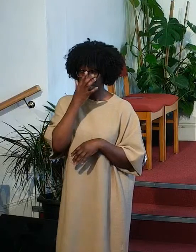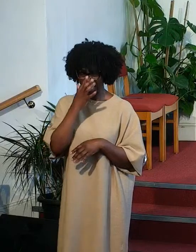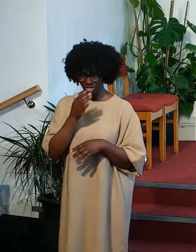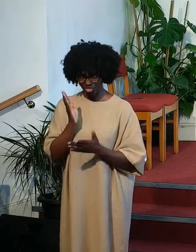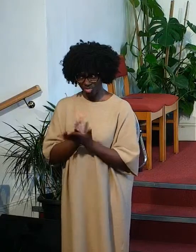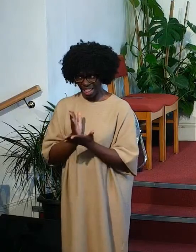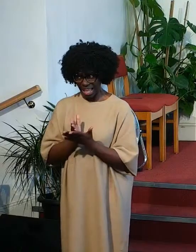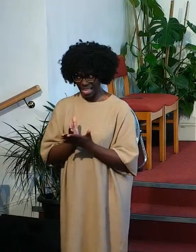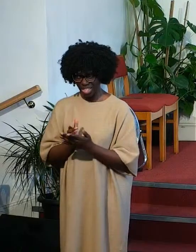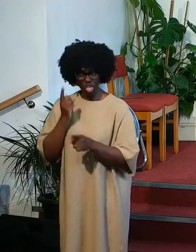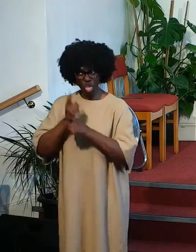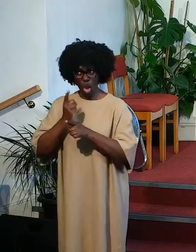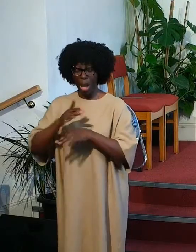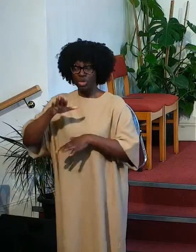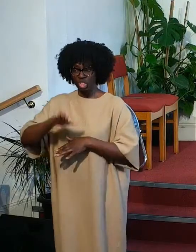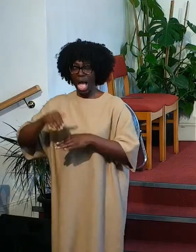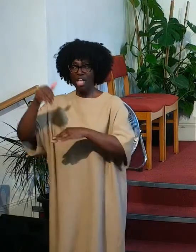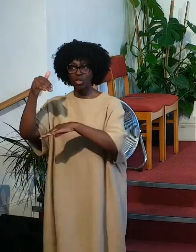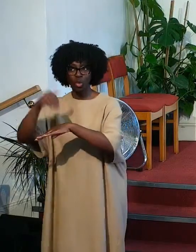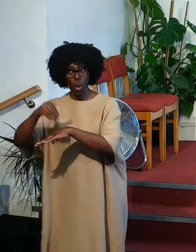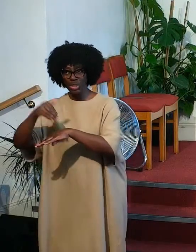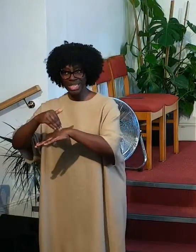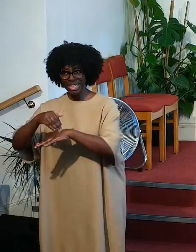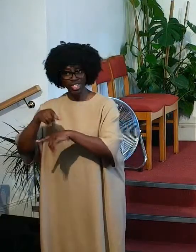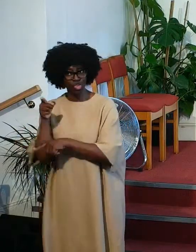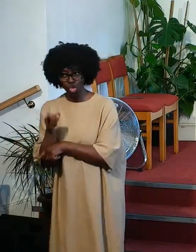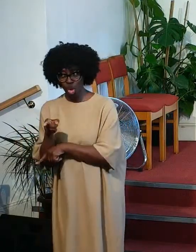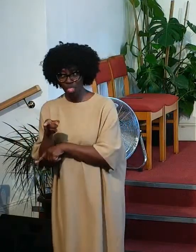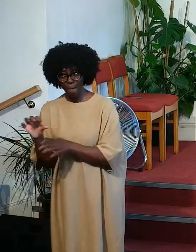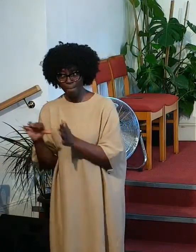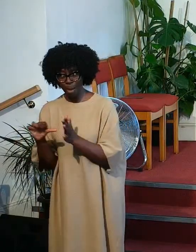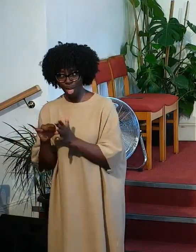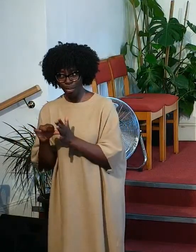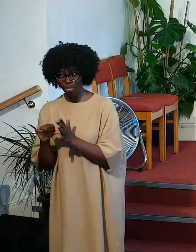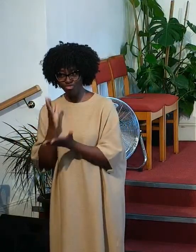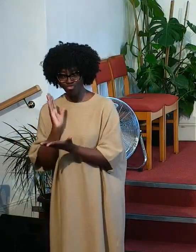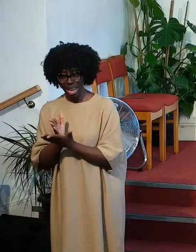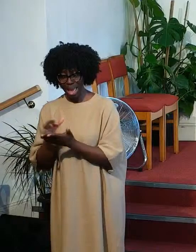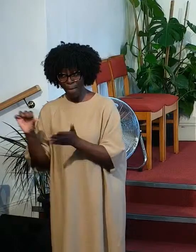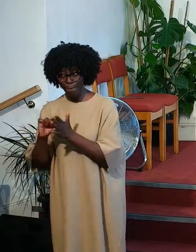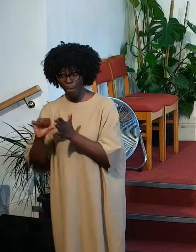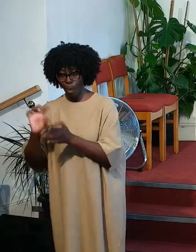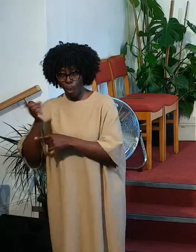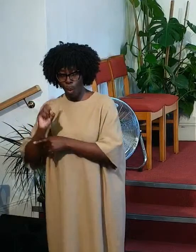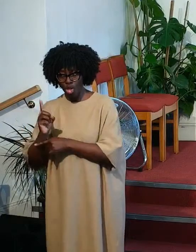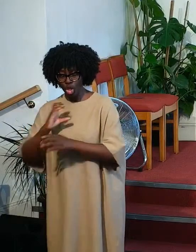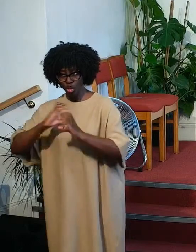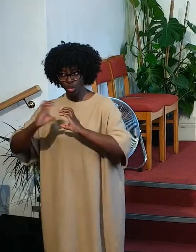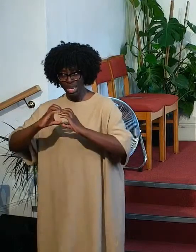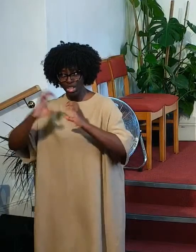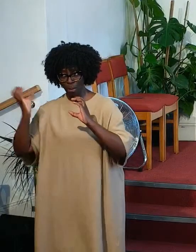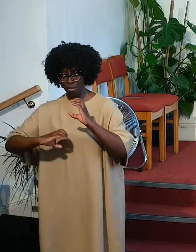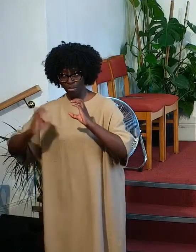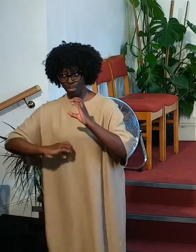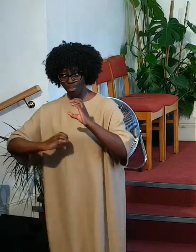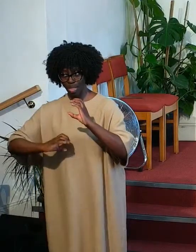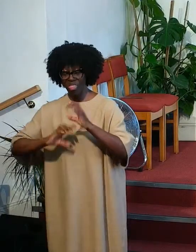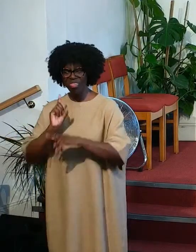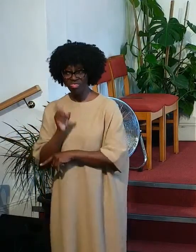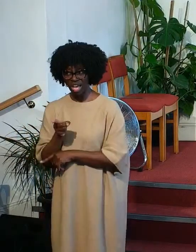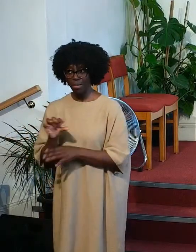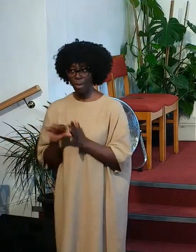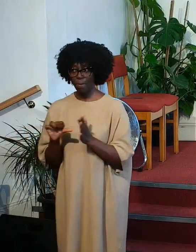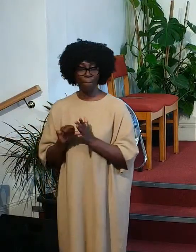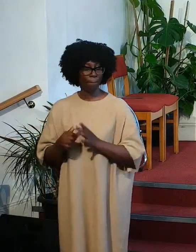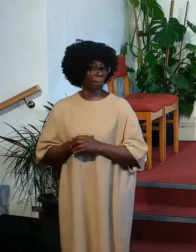naughty or not. It's just the way the brain is wired up for this child in the condition that he or she has. Yes.